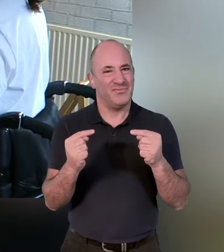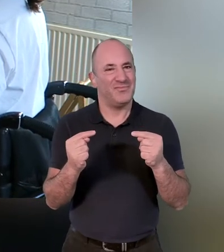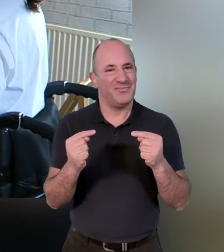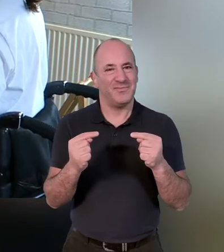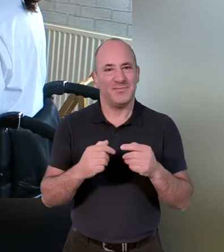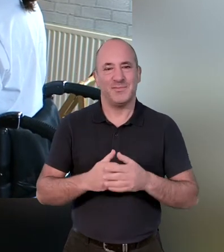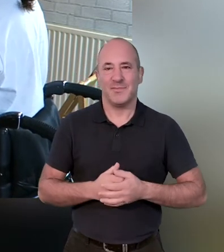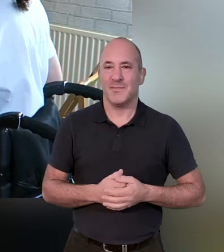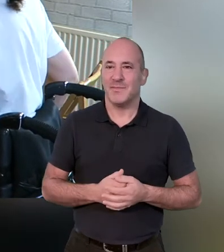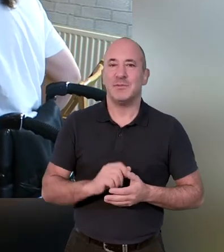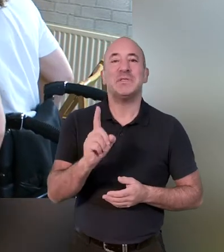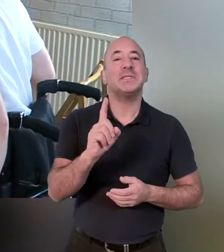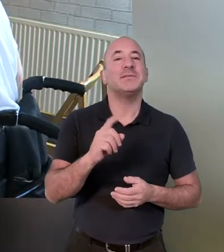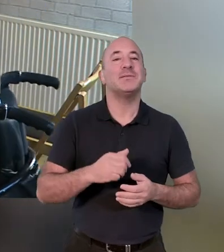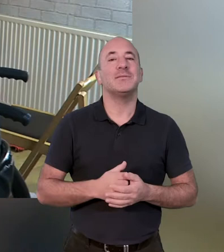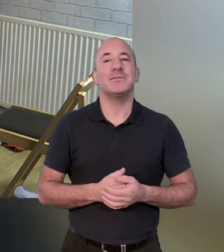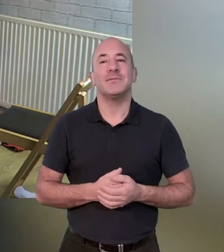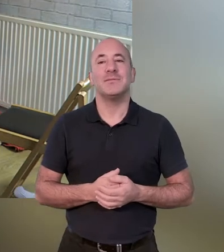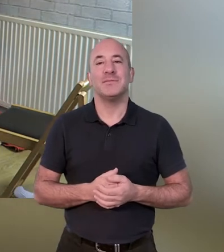we start to make it competitive.